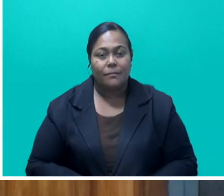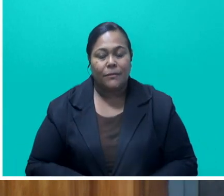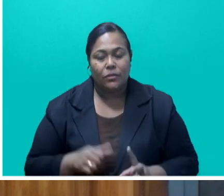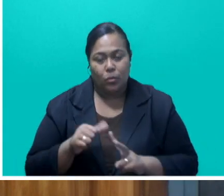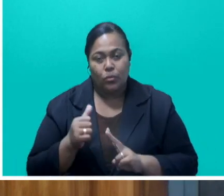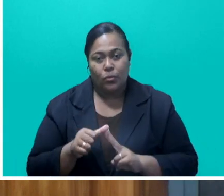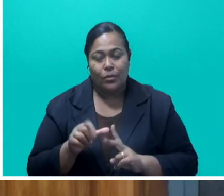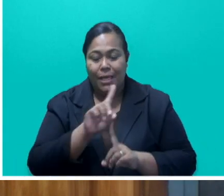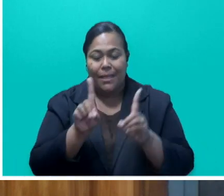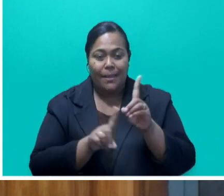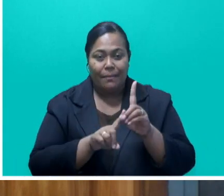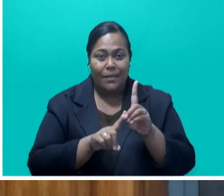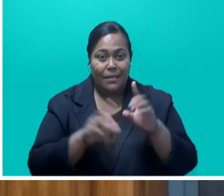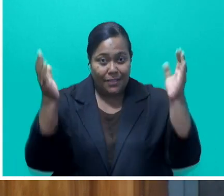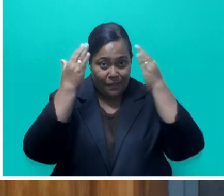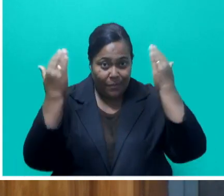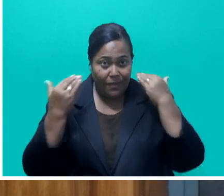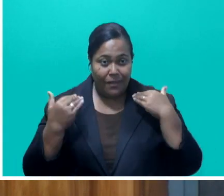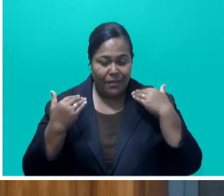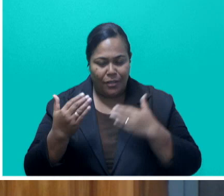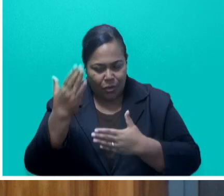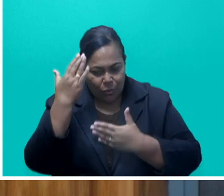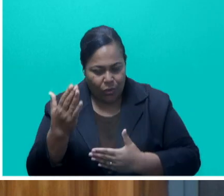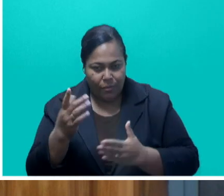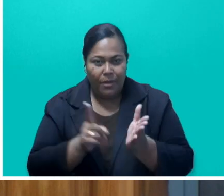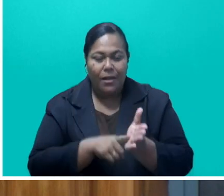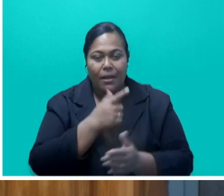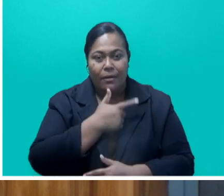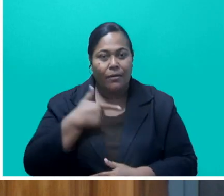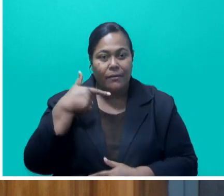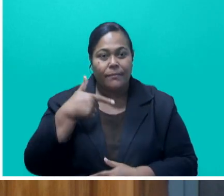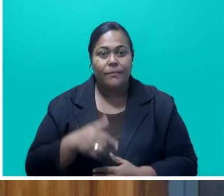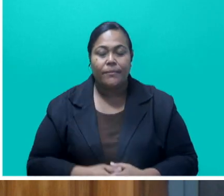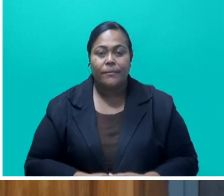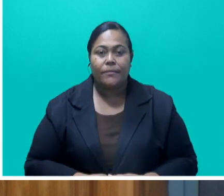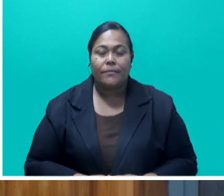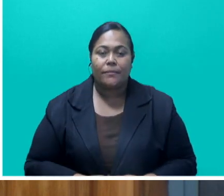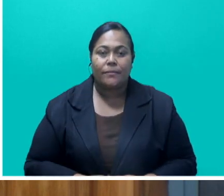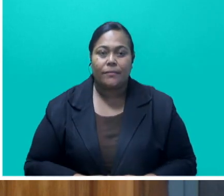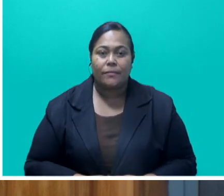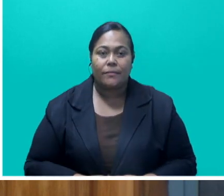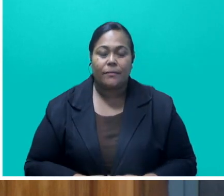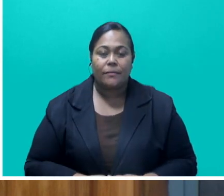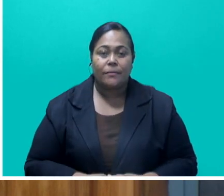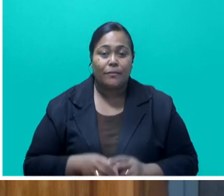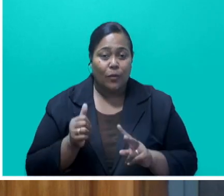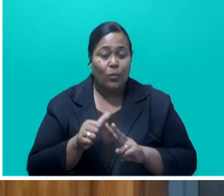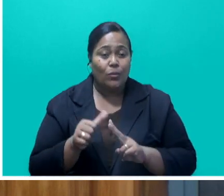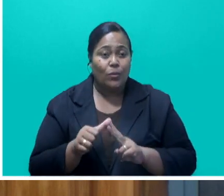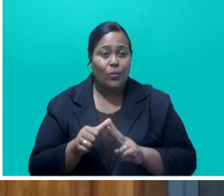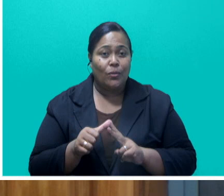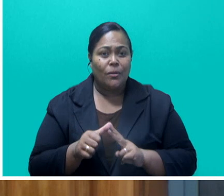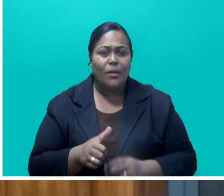Deputy Speaker, the Honourable Leno Ranganagara-Tambua. Furthermore, Mr. Speaker, sir, I would